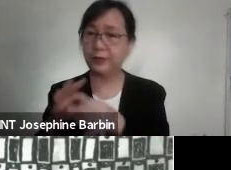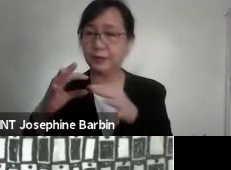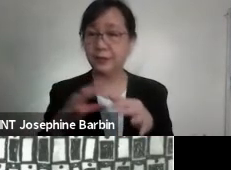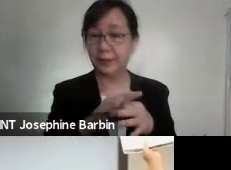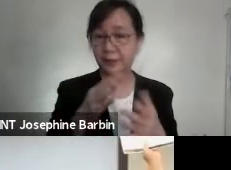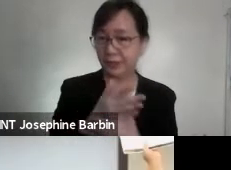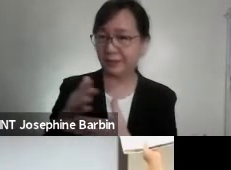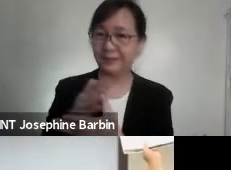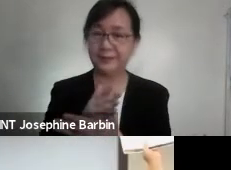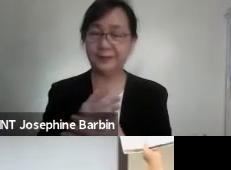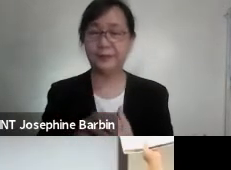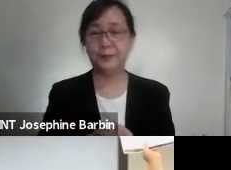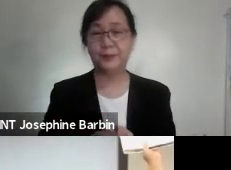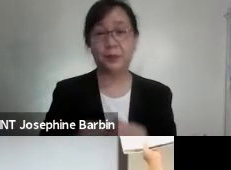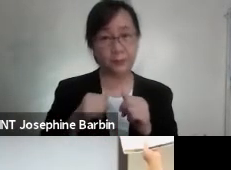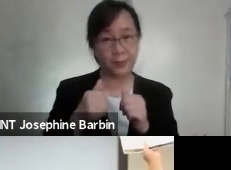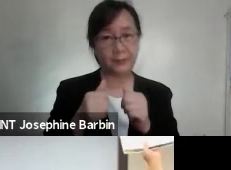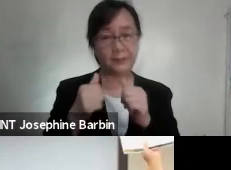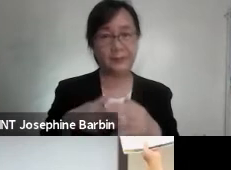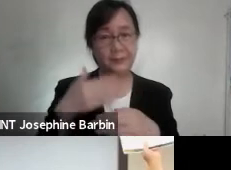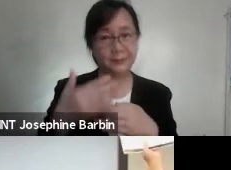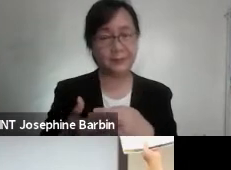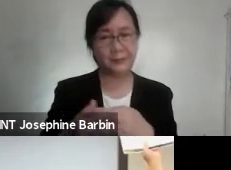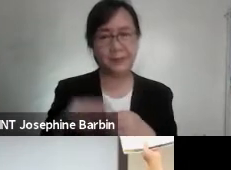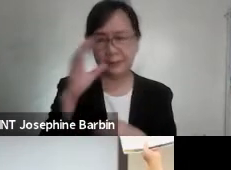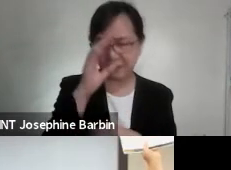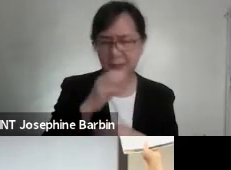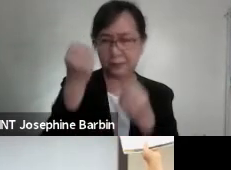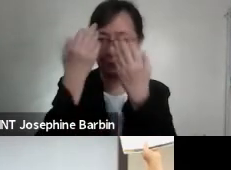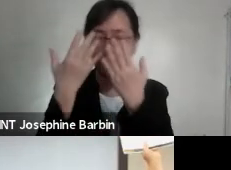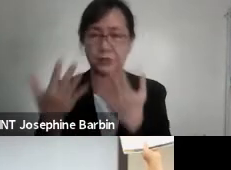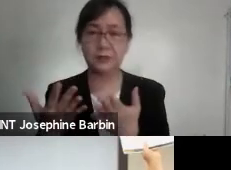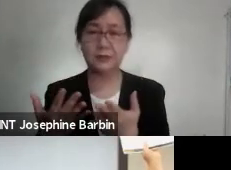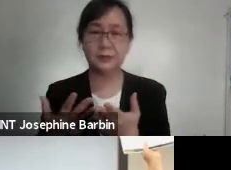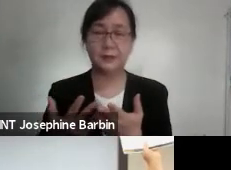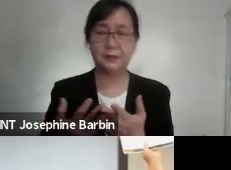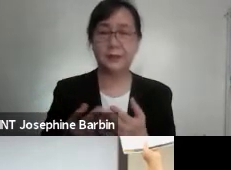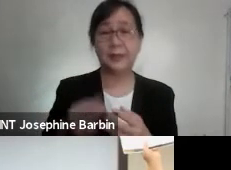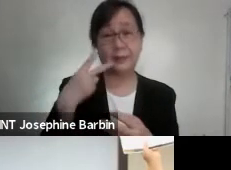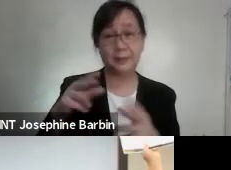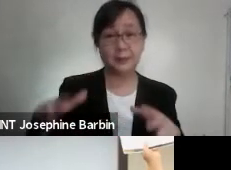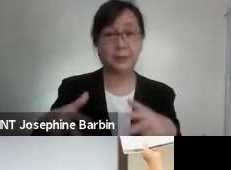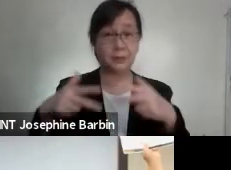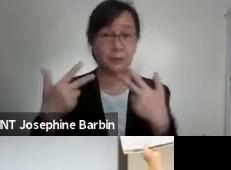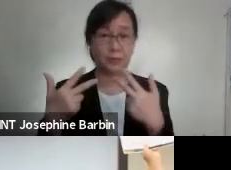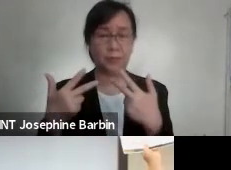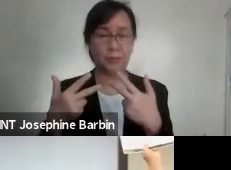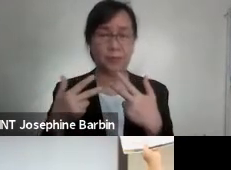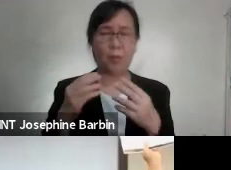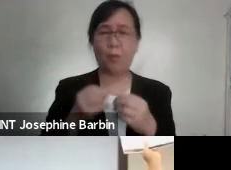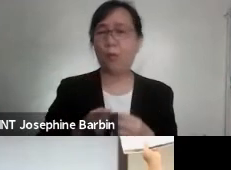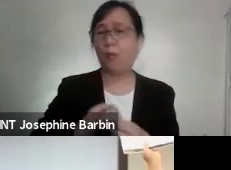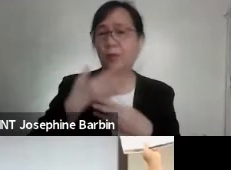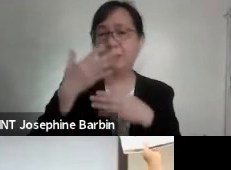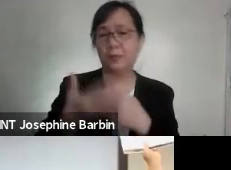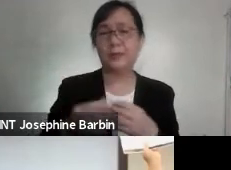sharing, followed by seeking information. They see the digital as an overwhelmingly positive